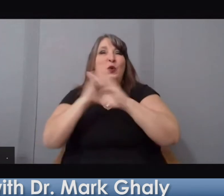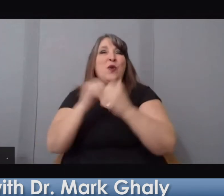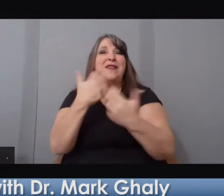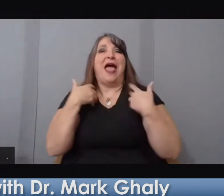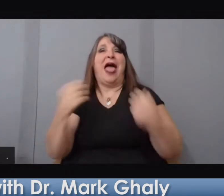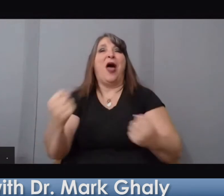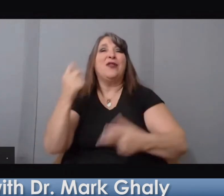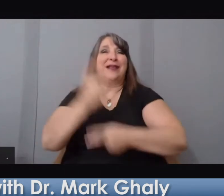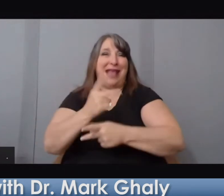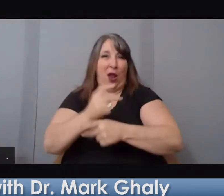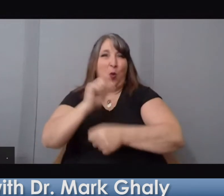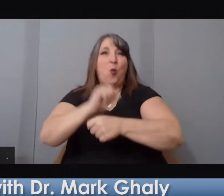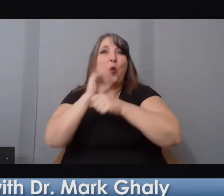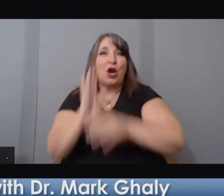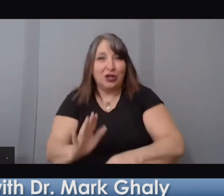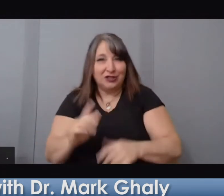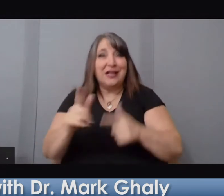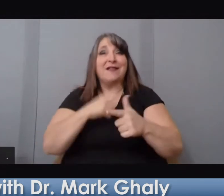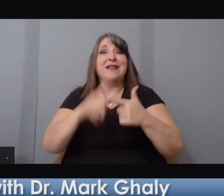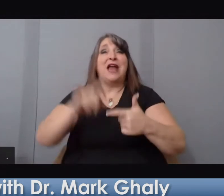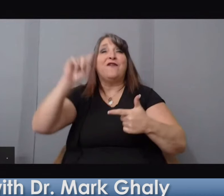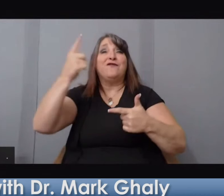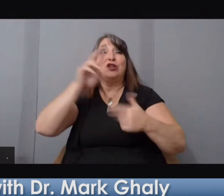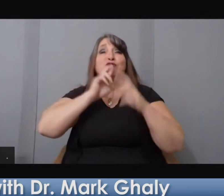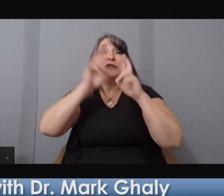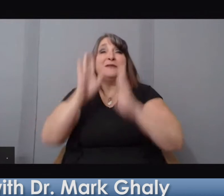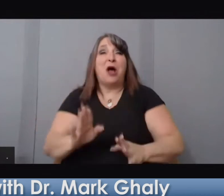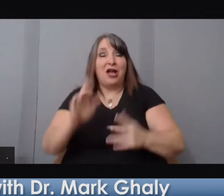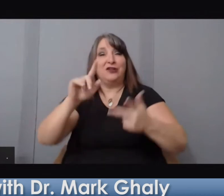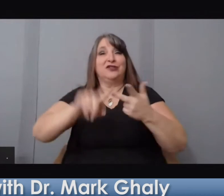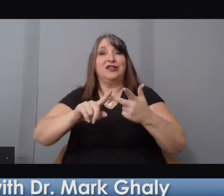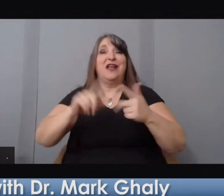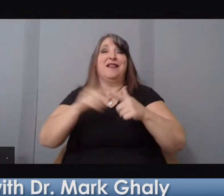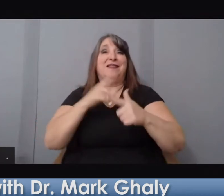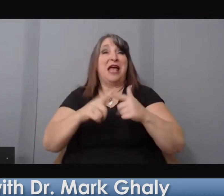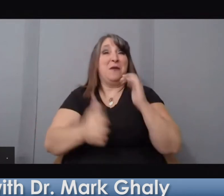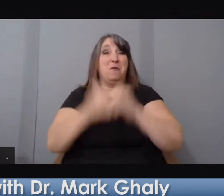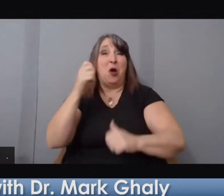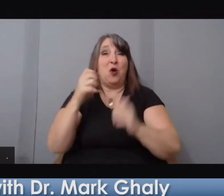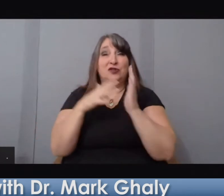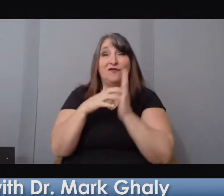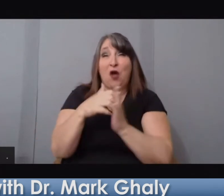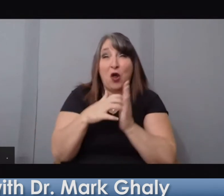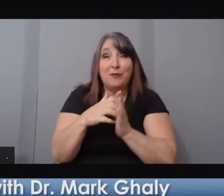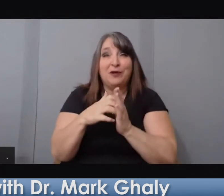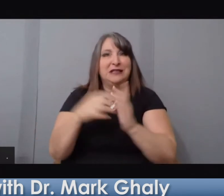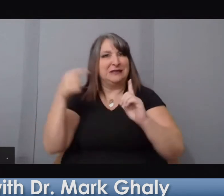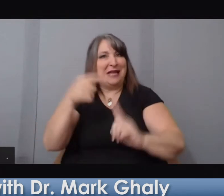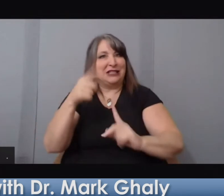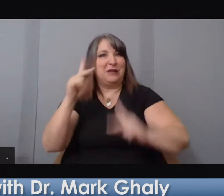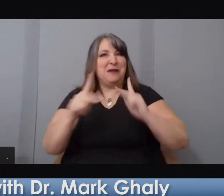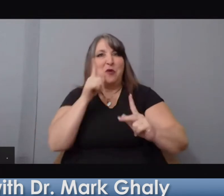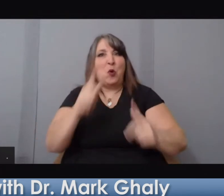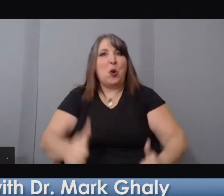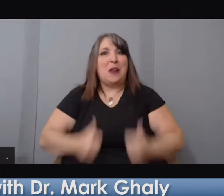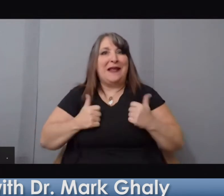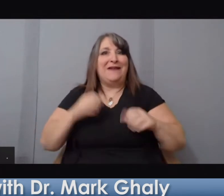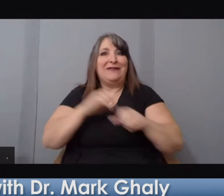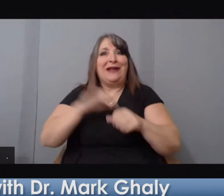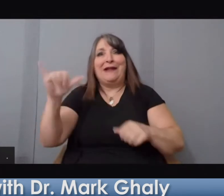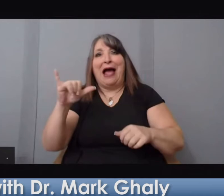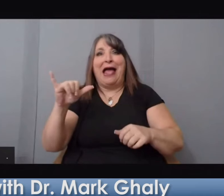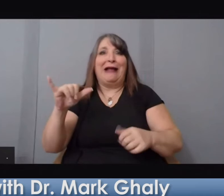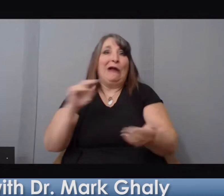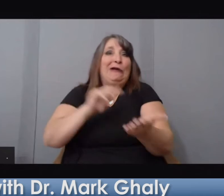responders, then looking to those most vulnerable, especially in congregate care facilities like our skilled nursing